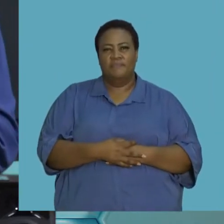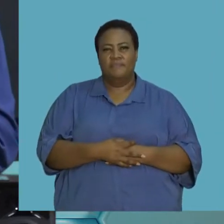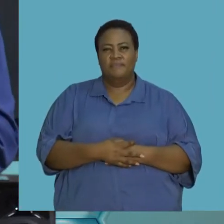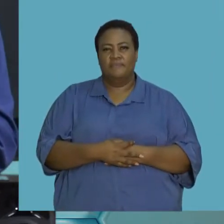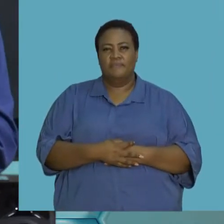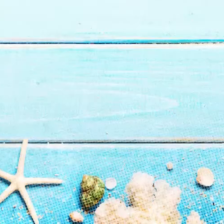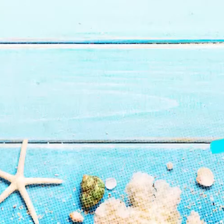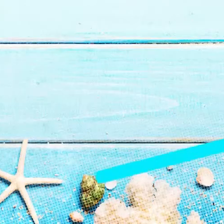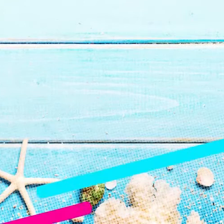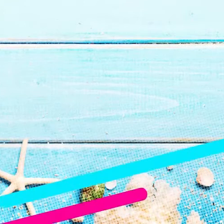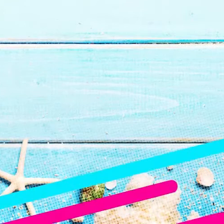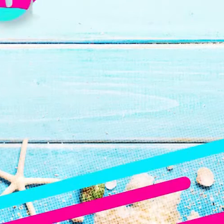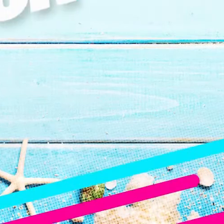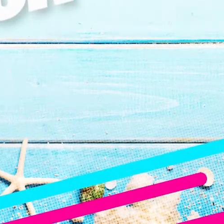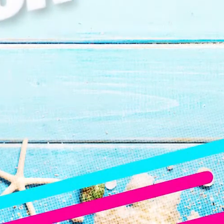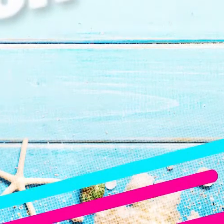while.